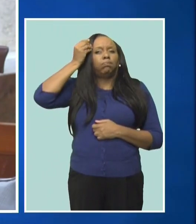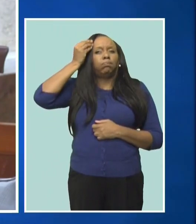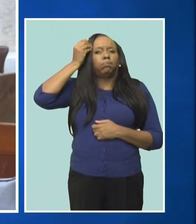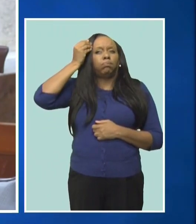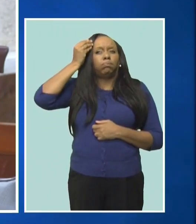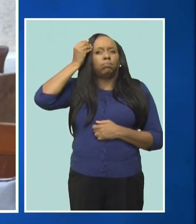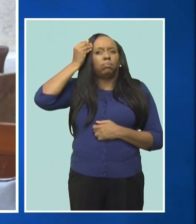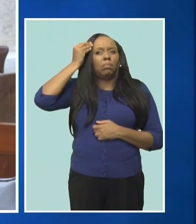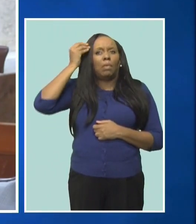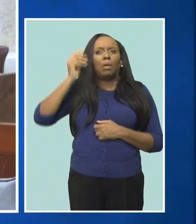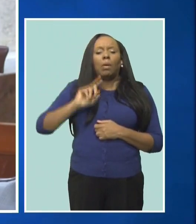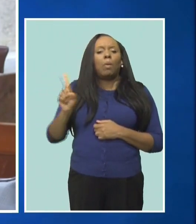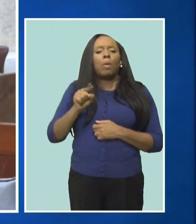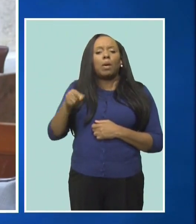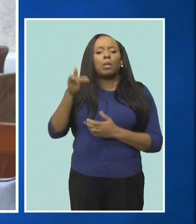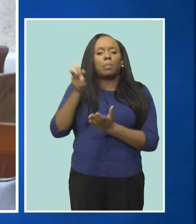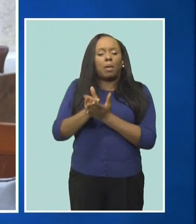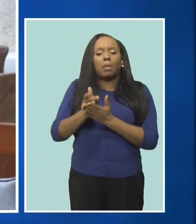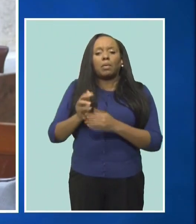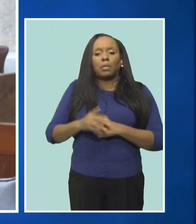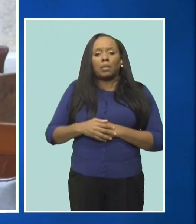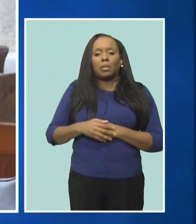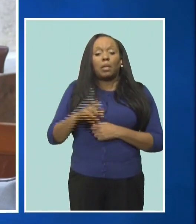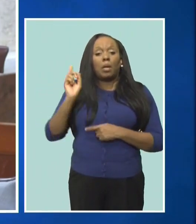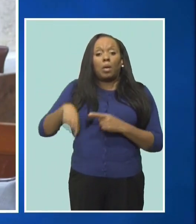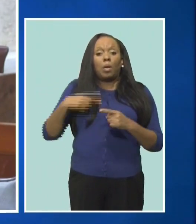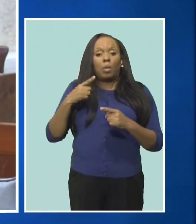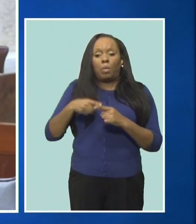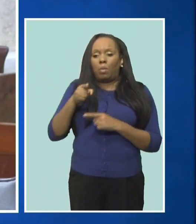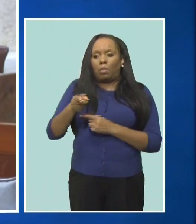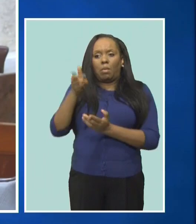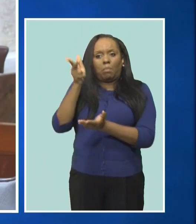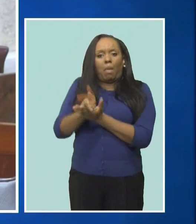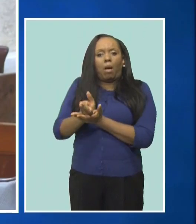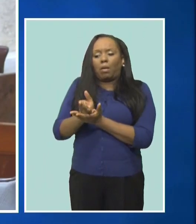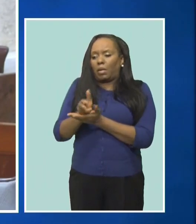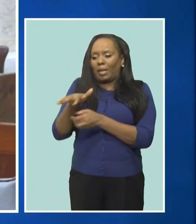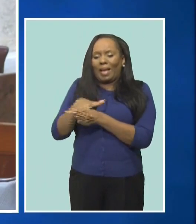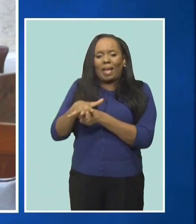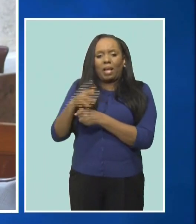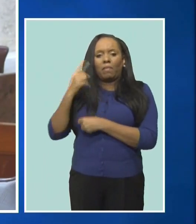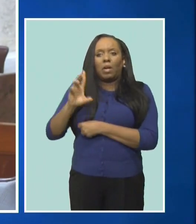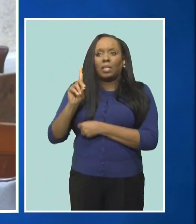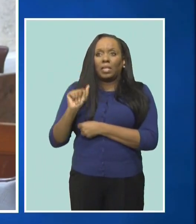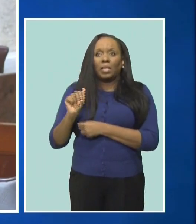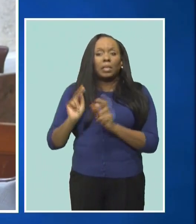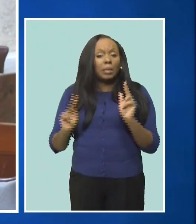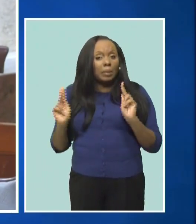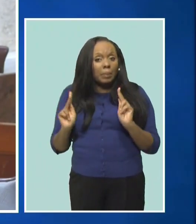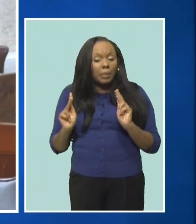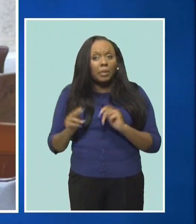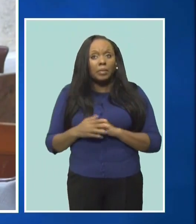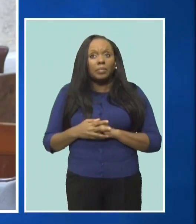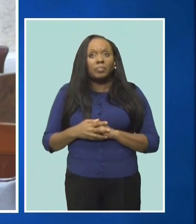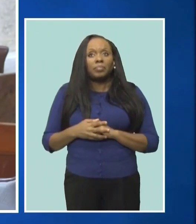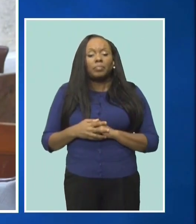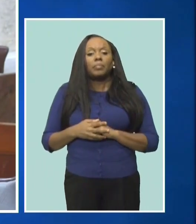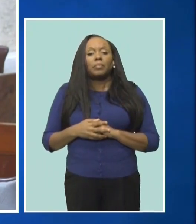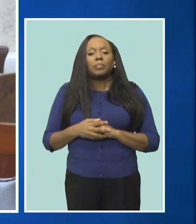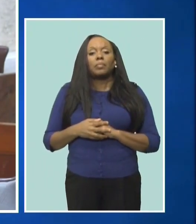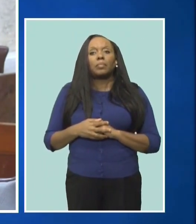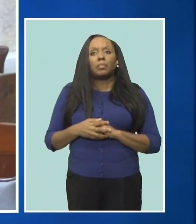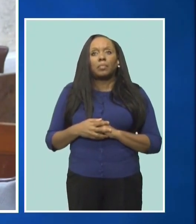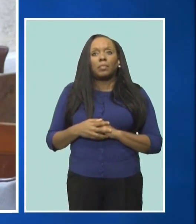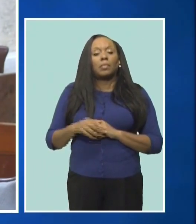you are parked in a disability area, that you be paid the money,